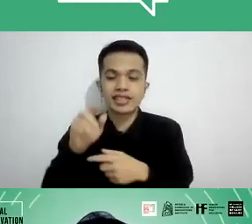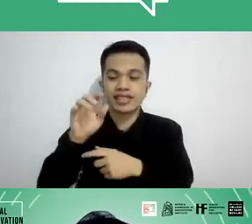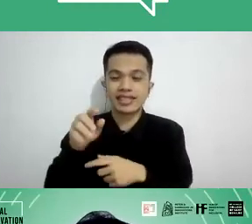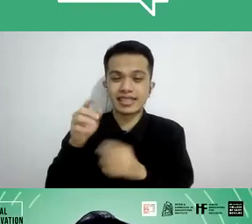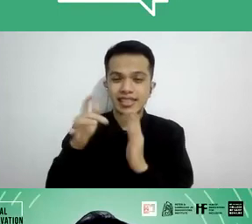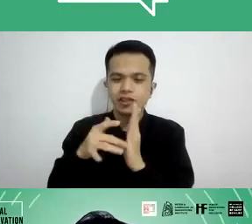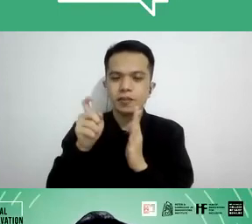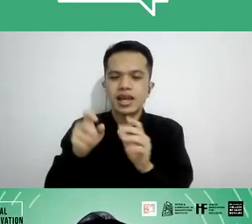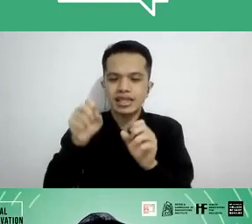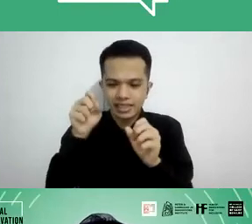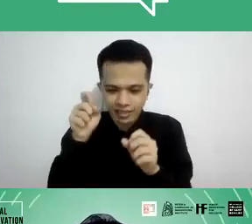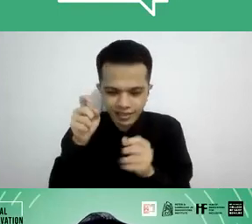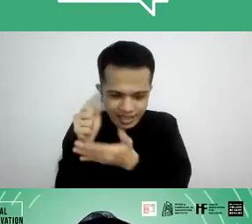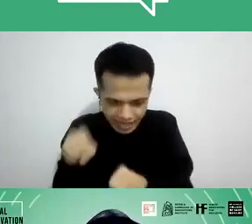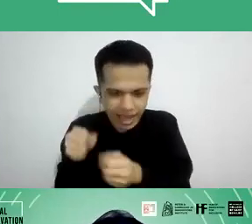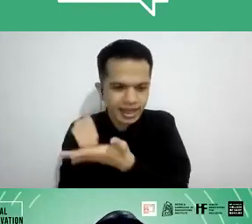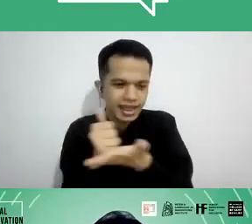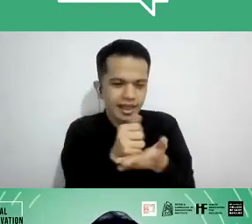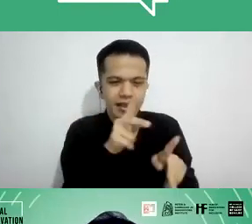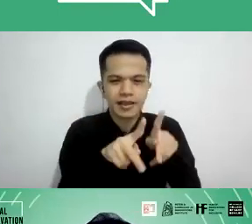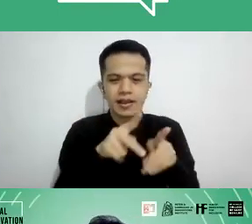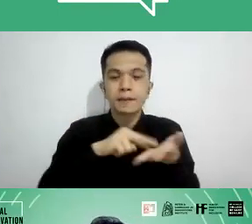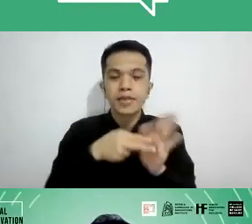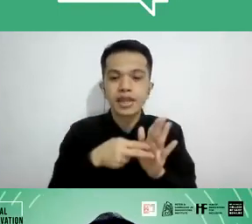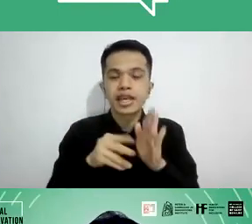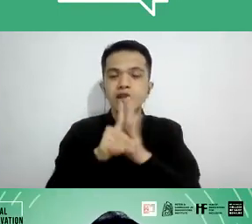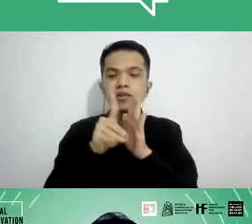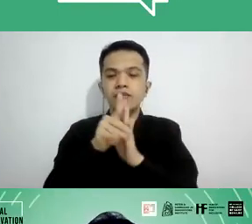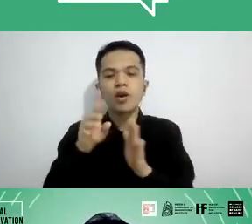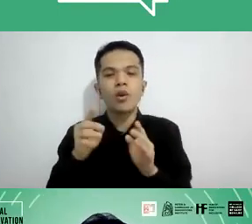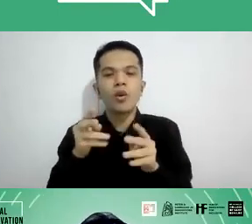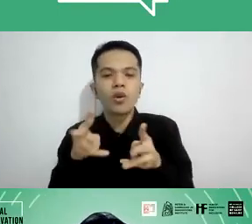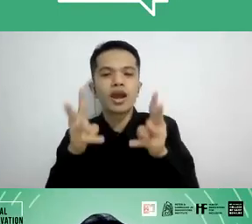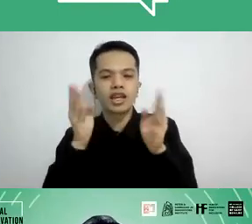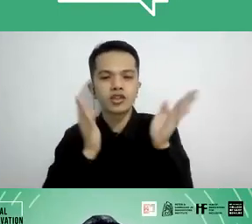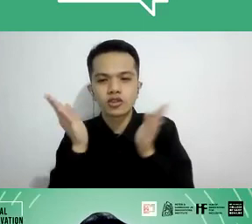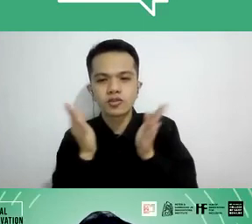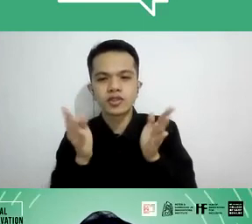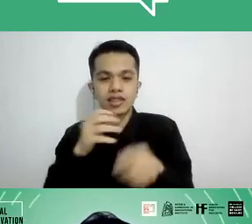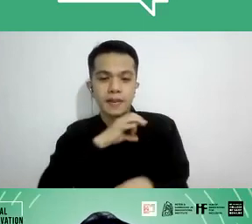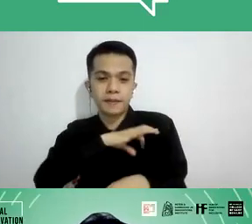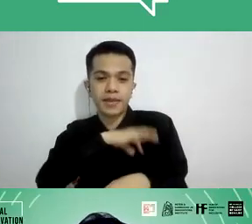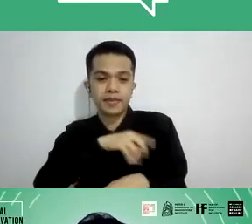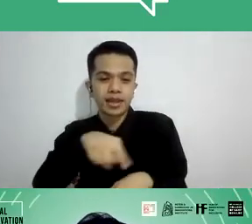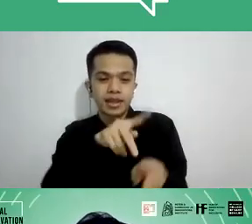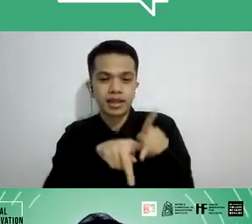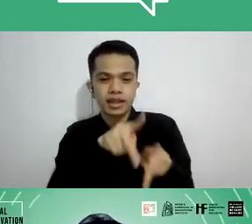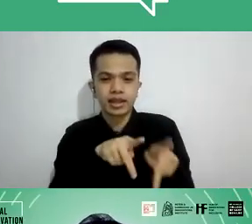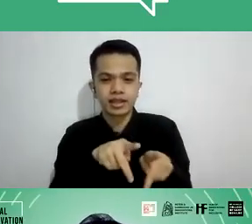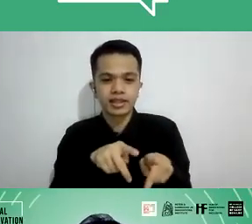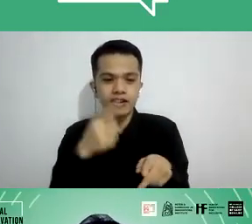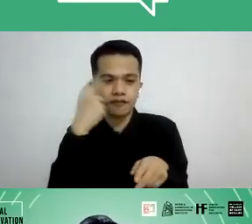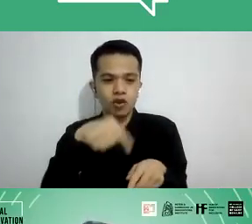able to assist people. And it means that developing ways and services that benefit the citizens in the way that they